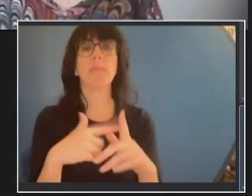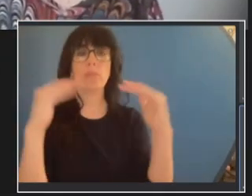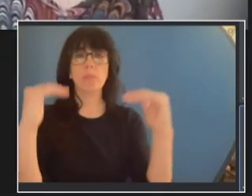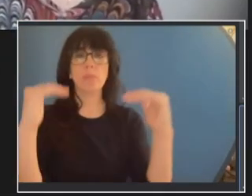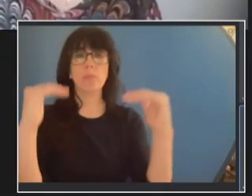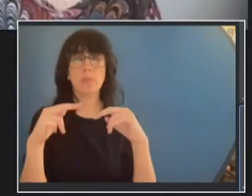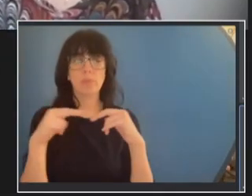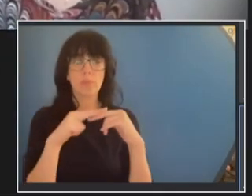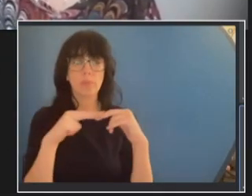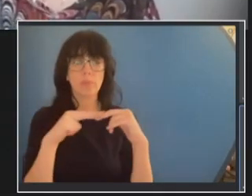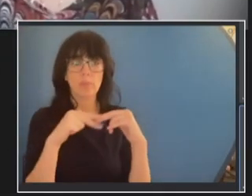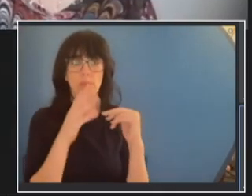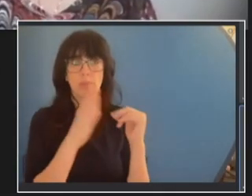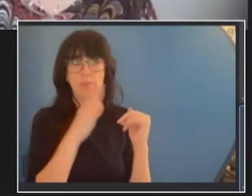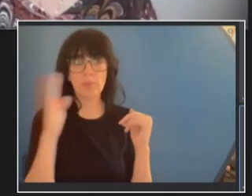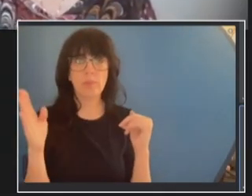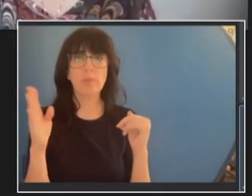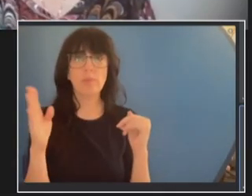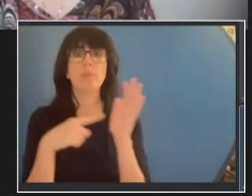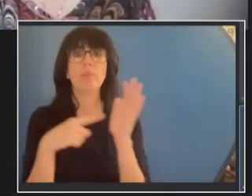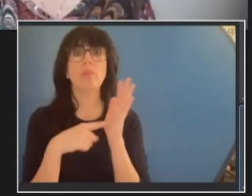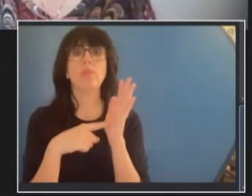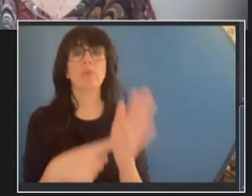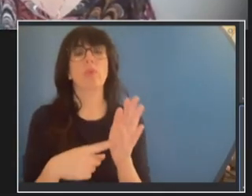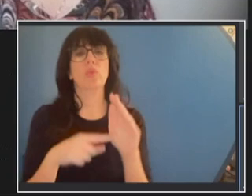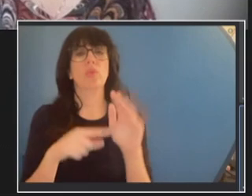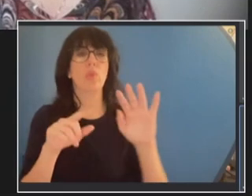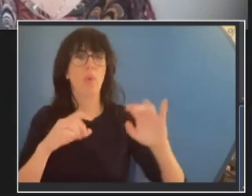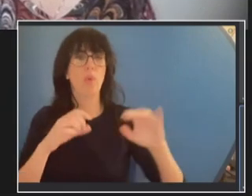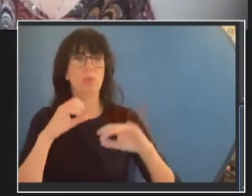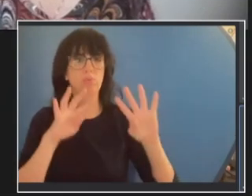The next slide shows marchers with their feet